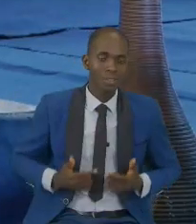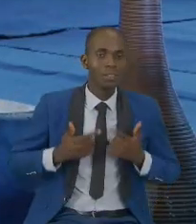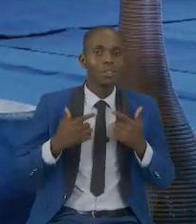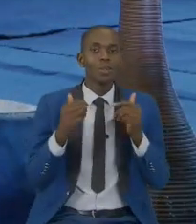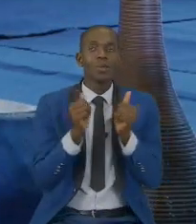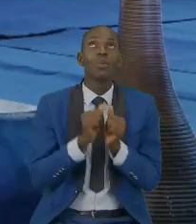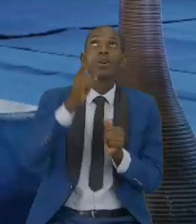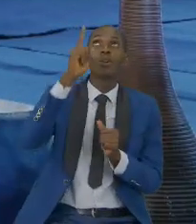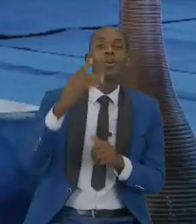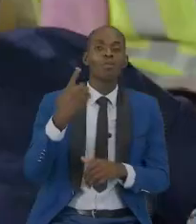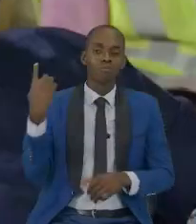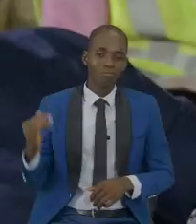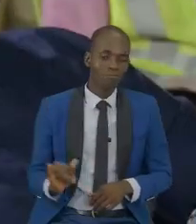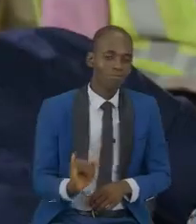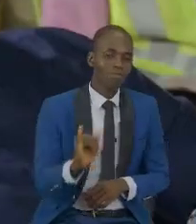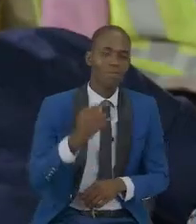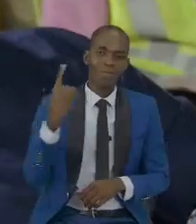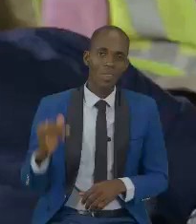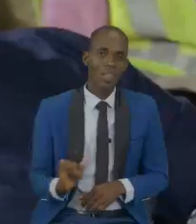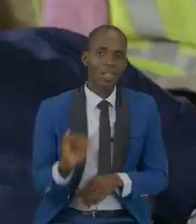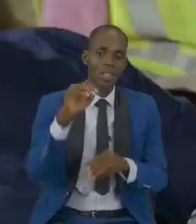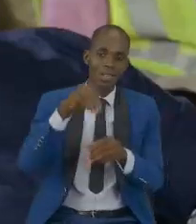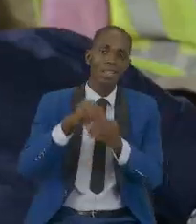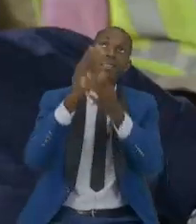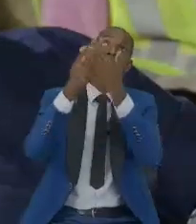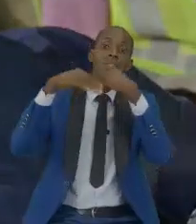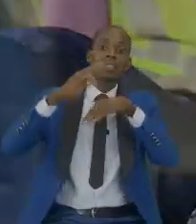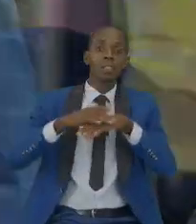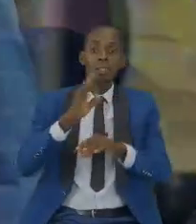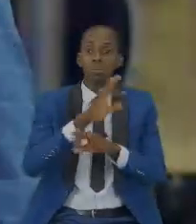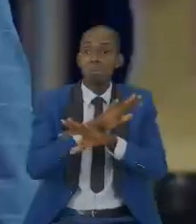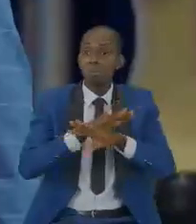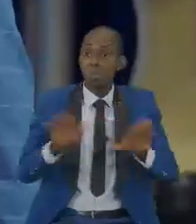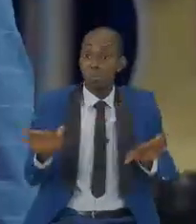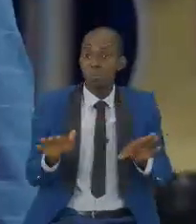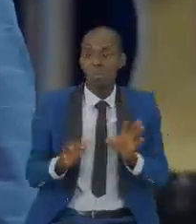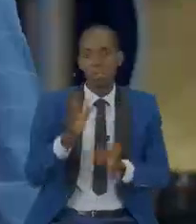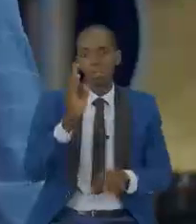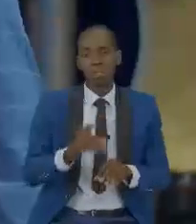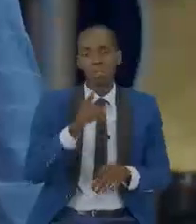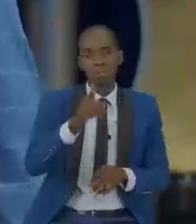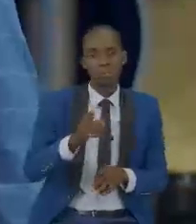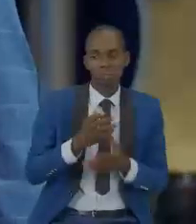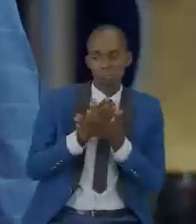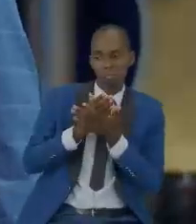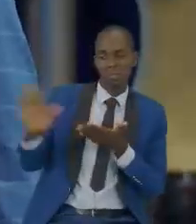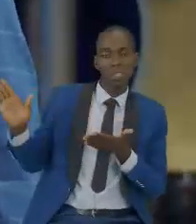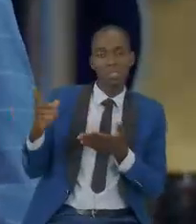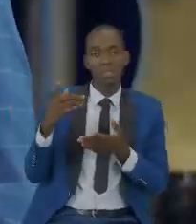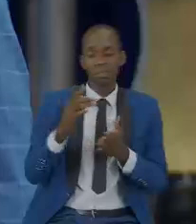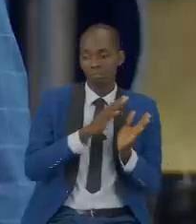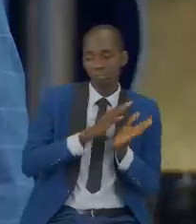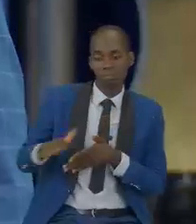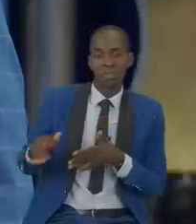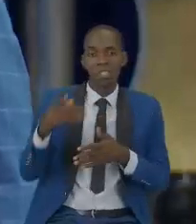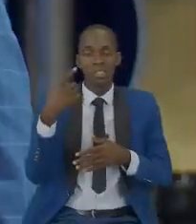and ever in heaven. If you don't, if you reject the price, if you reject